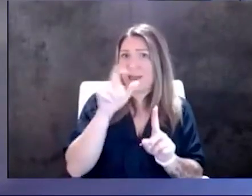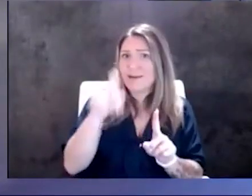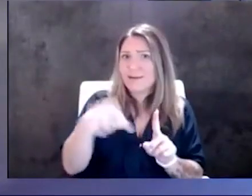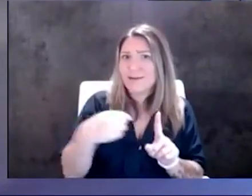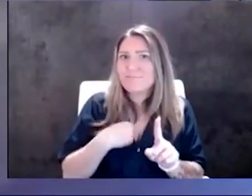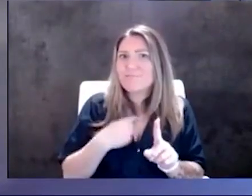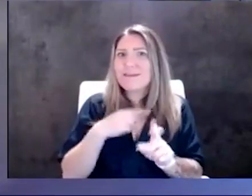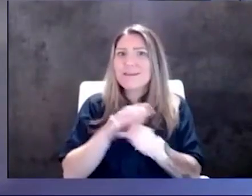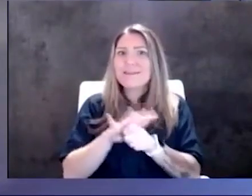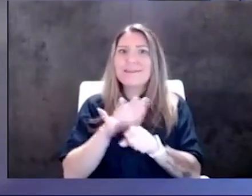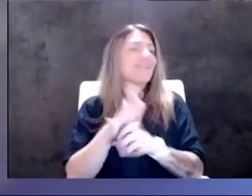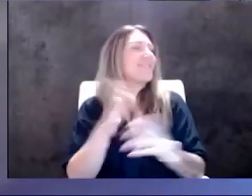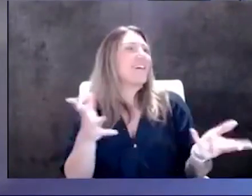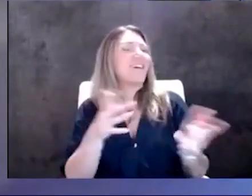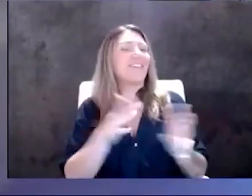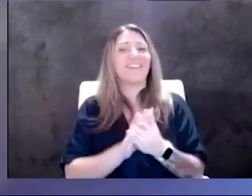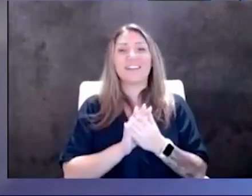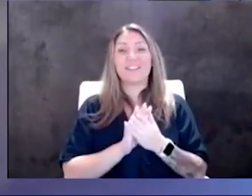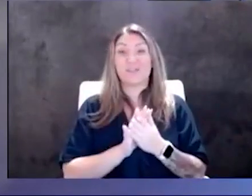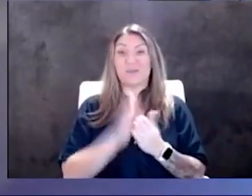and stumbled upon that opportunity, right?